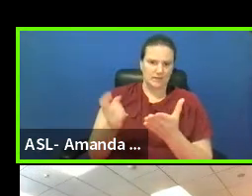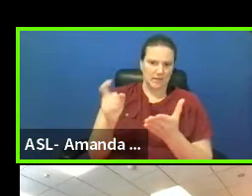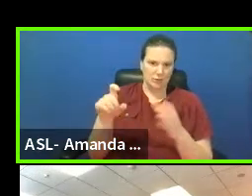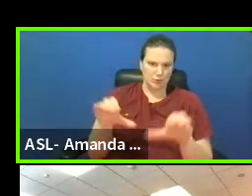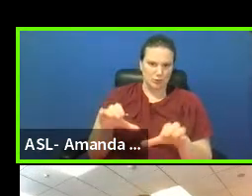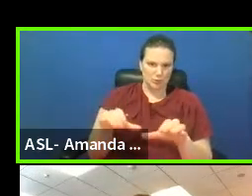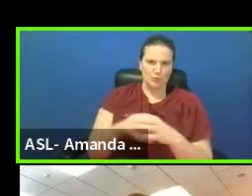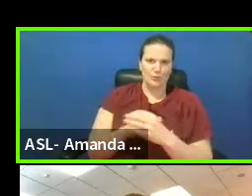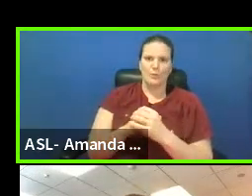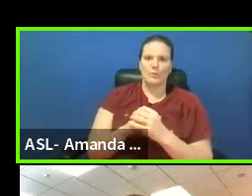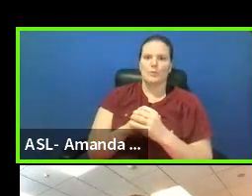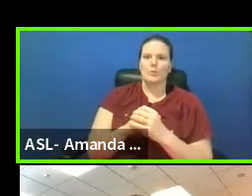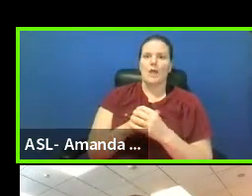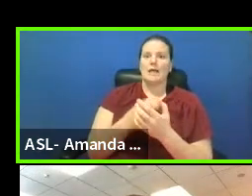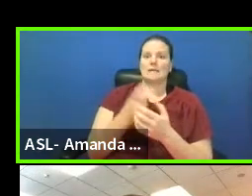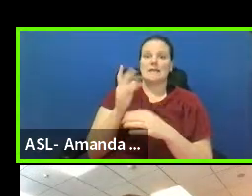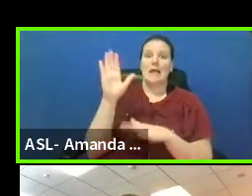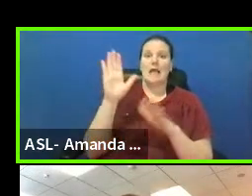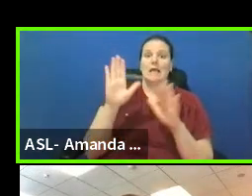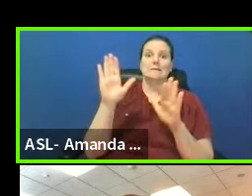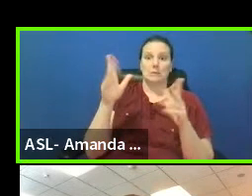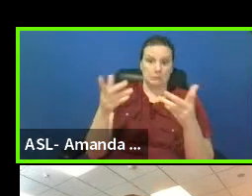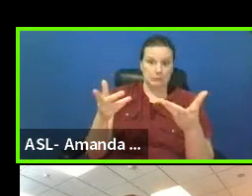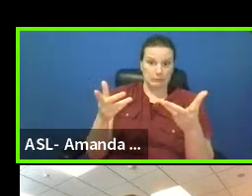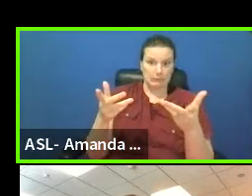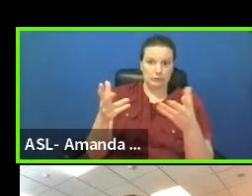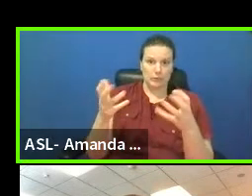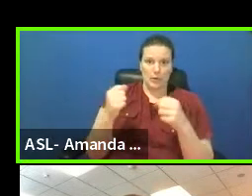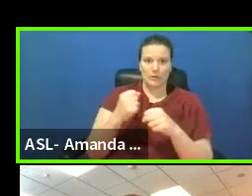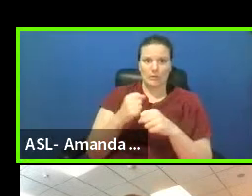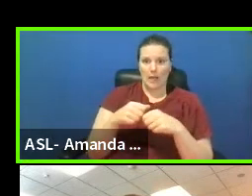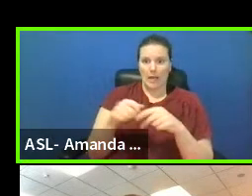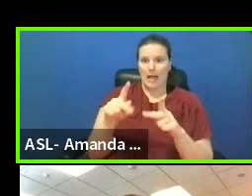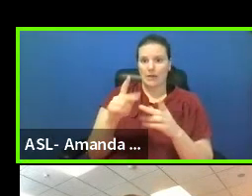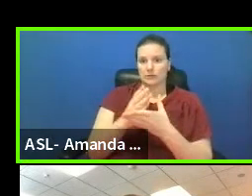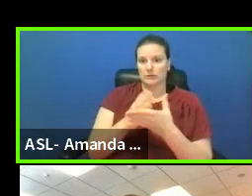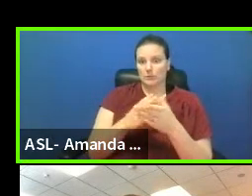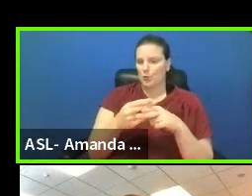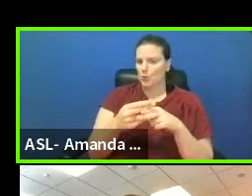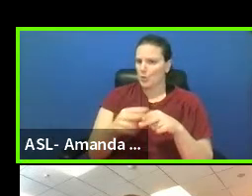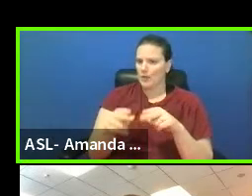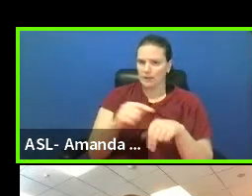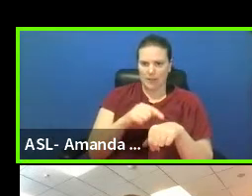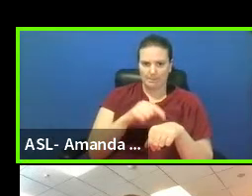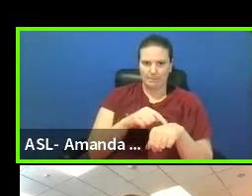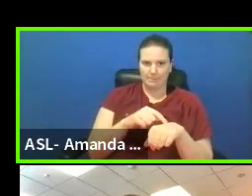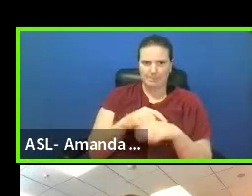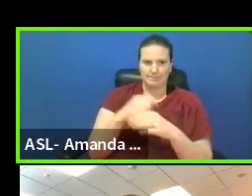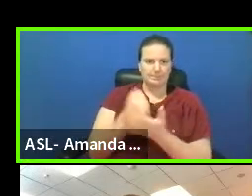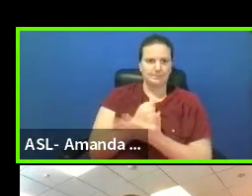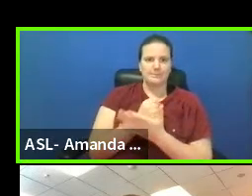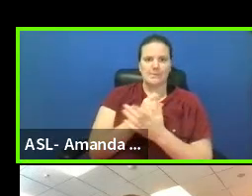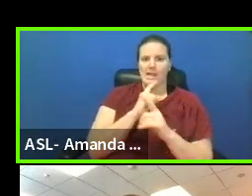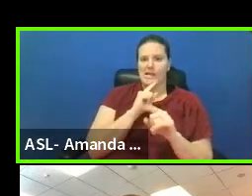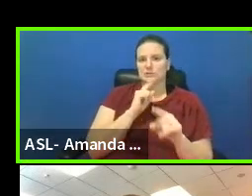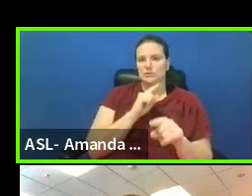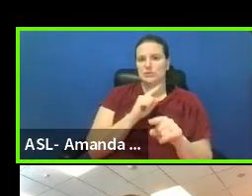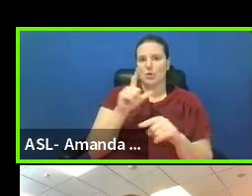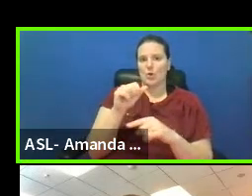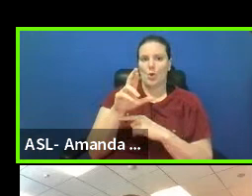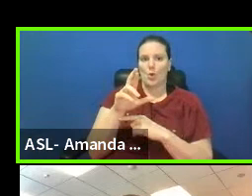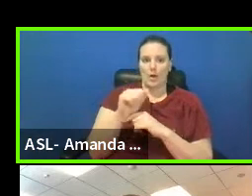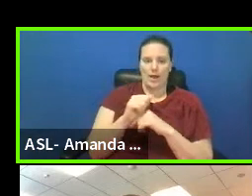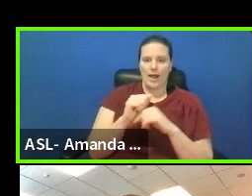do, but I do see the hands up. So I want to be able to allow some quick time to be able to answer the questions that Laura